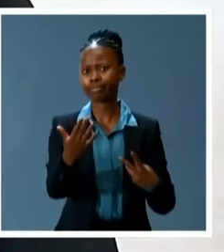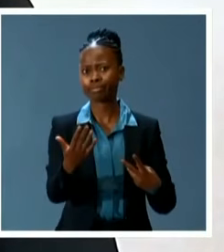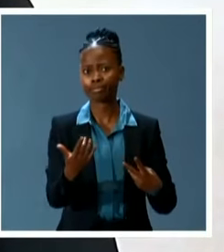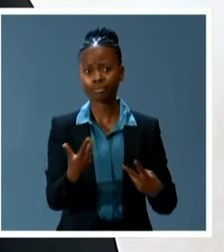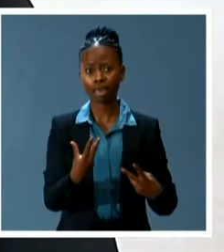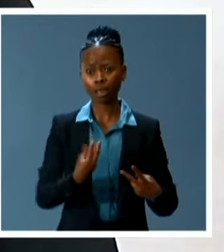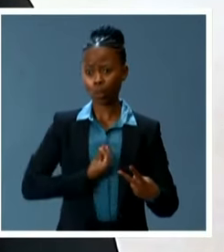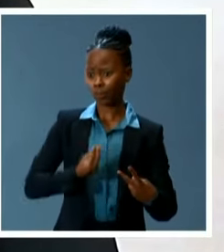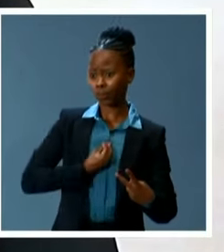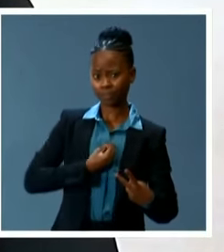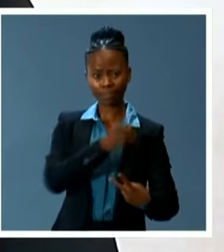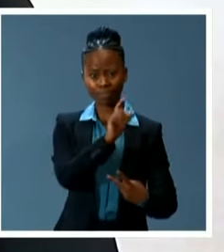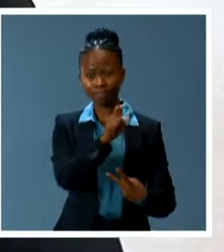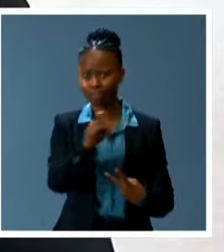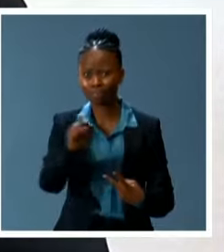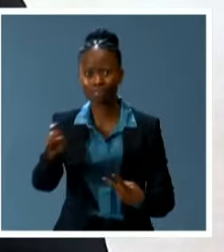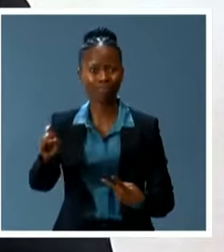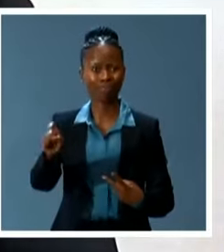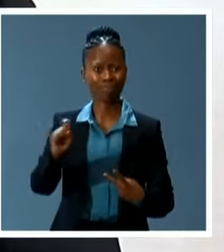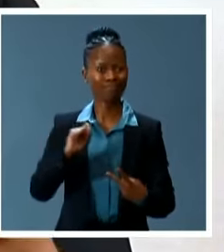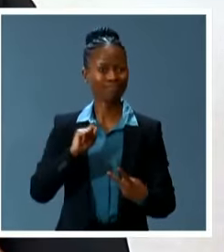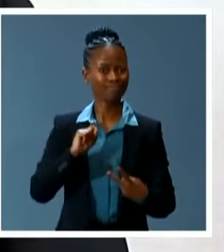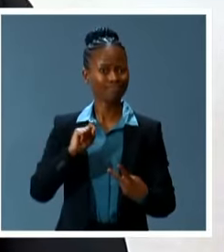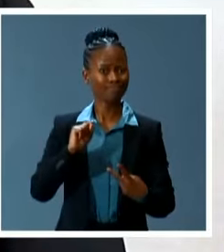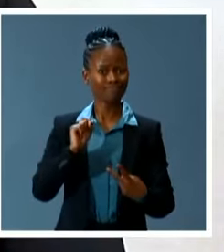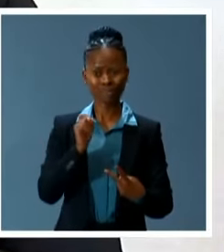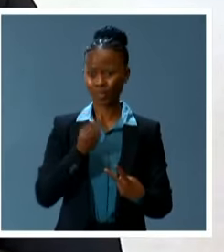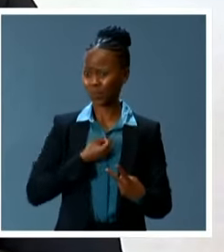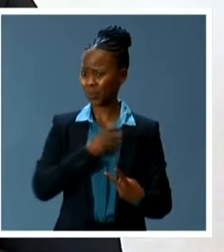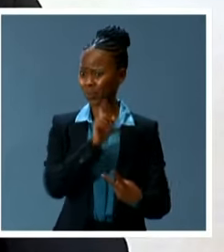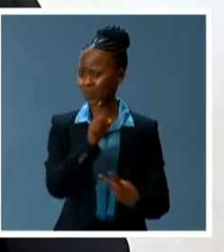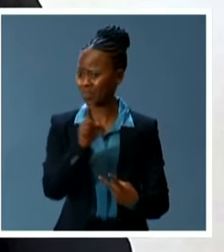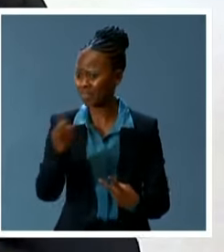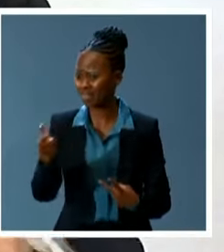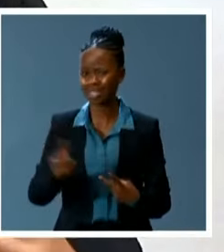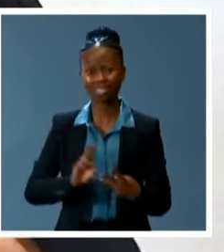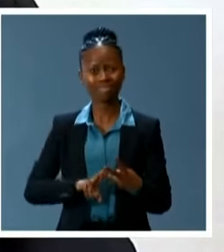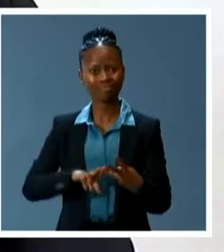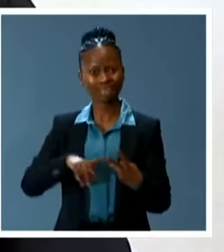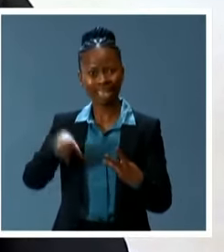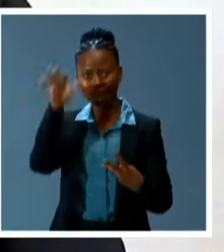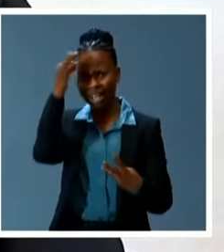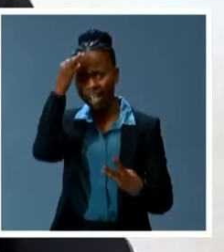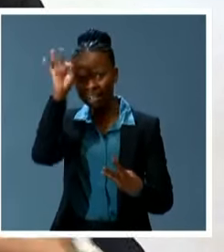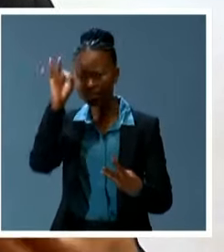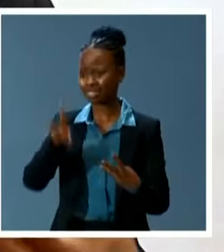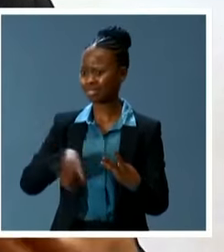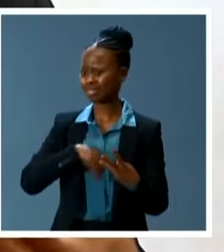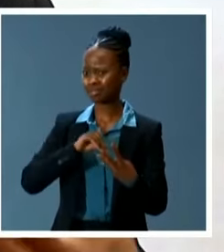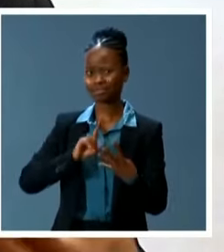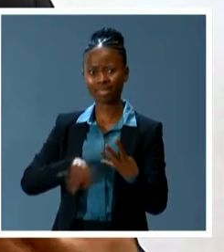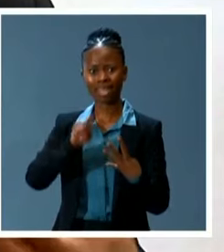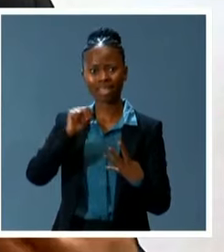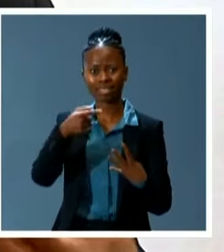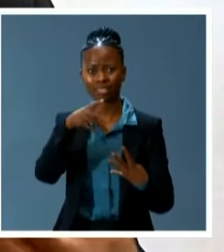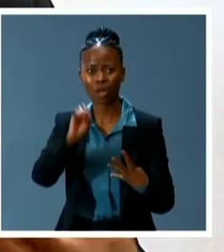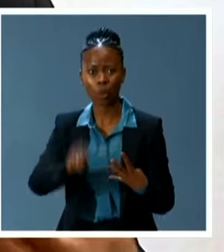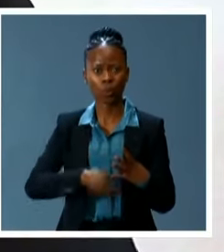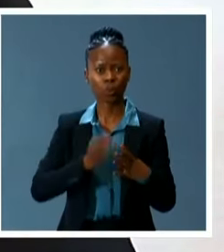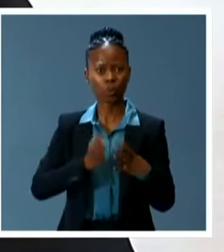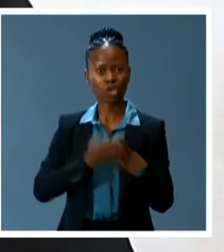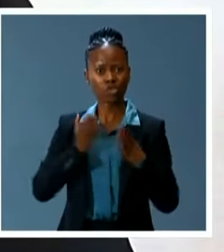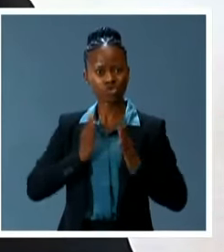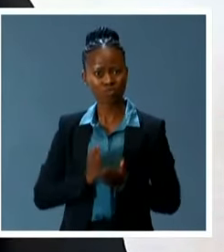young people, of the civil society, and the NGOs of all kinds, of all sorts, the human rights movements. We